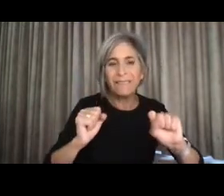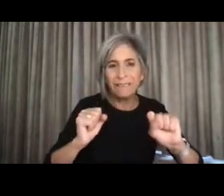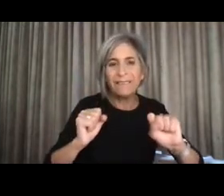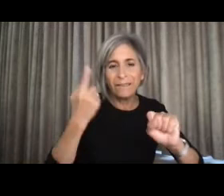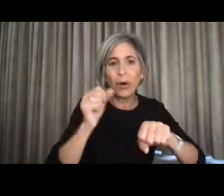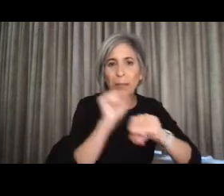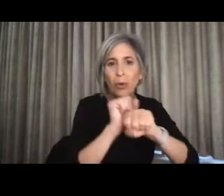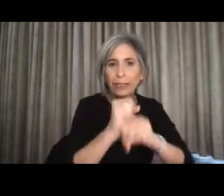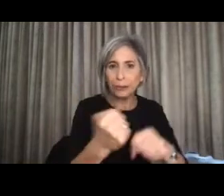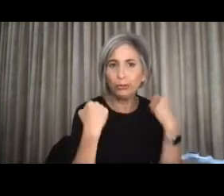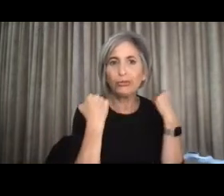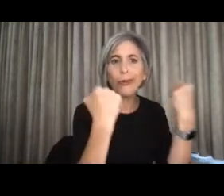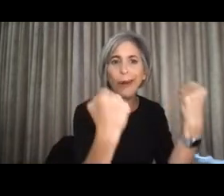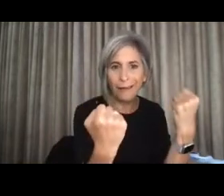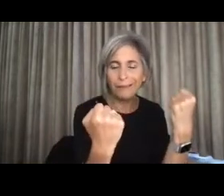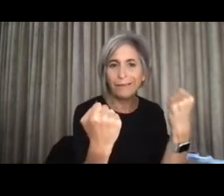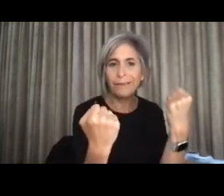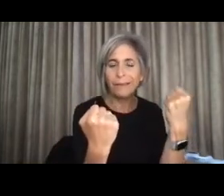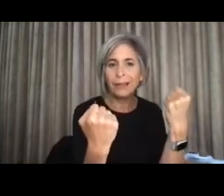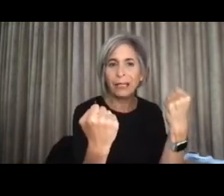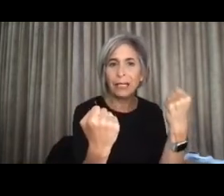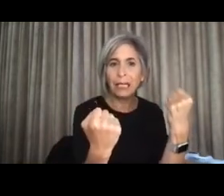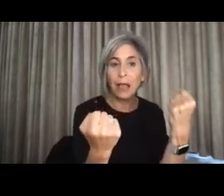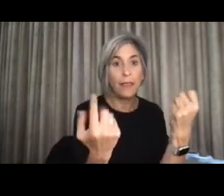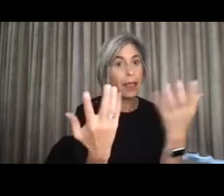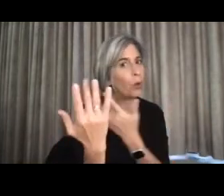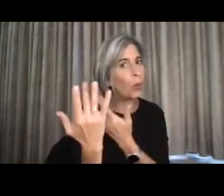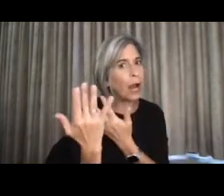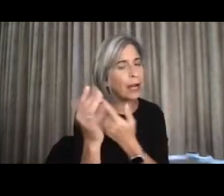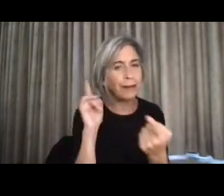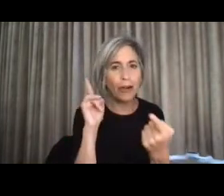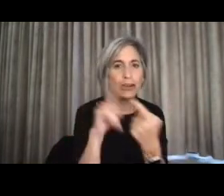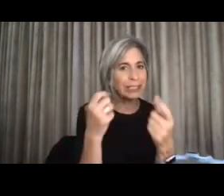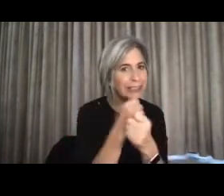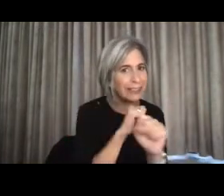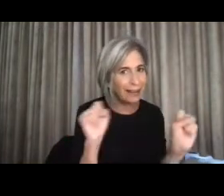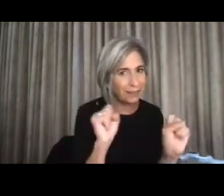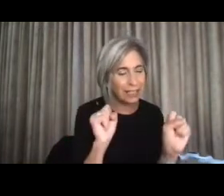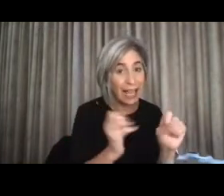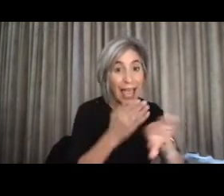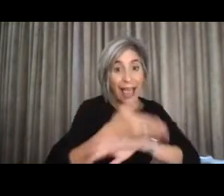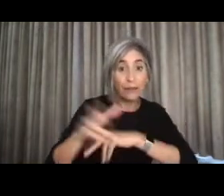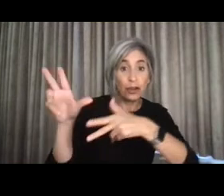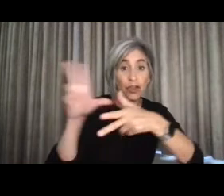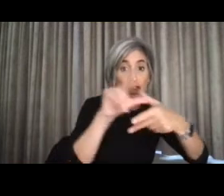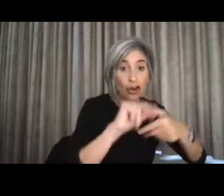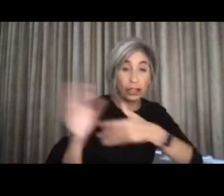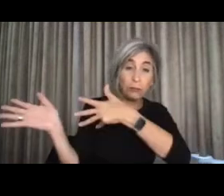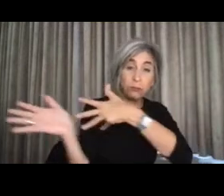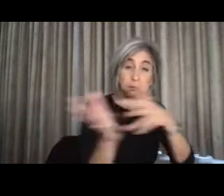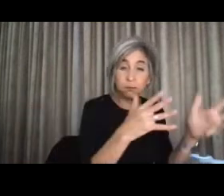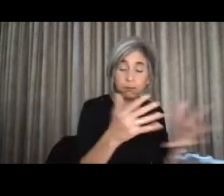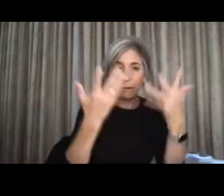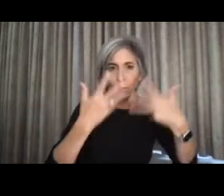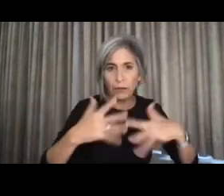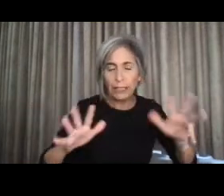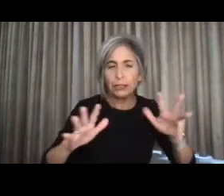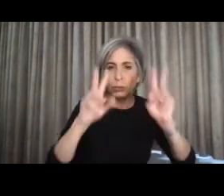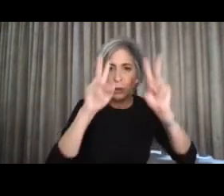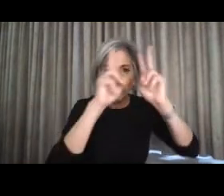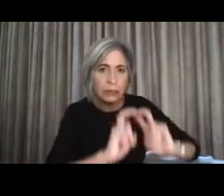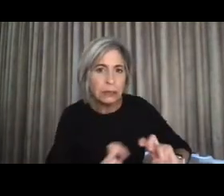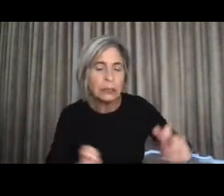to drive, like I said, they're on standby. So a lot of it is, after the storm passes, make that assessment of damage, make sure there's no down